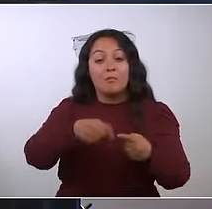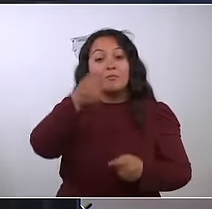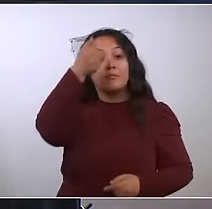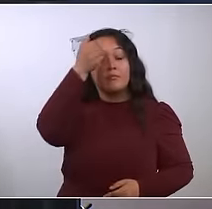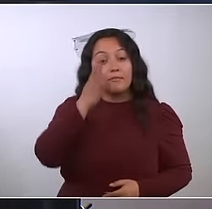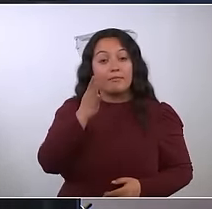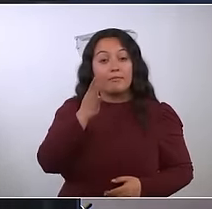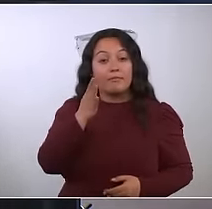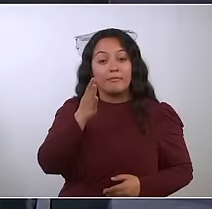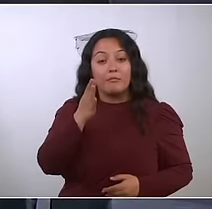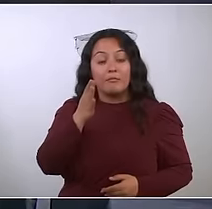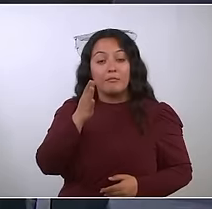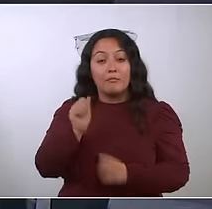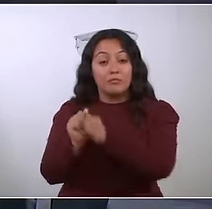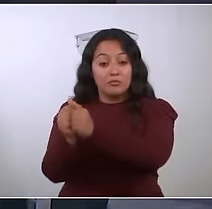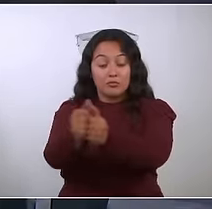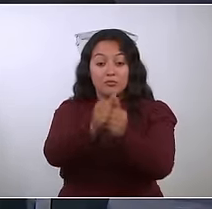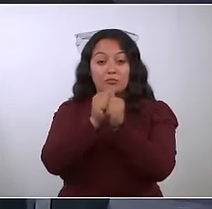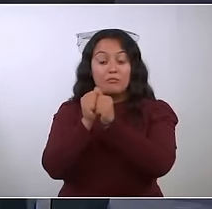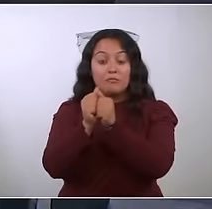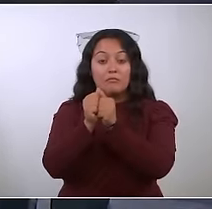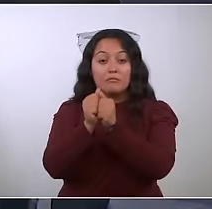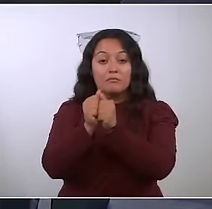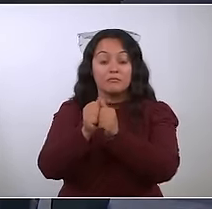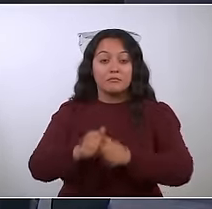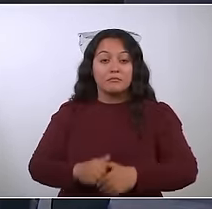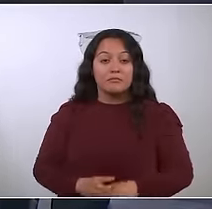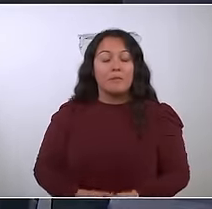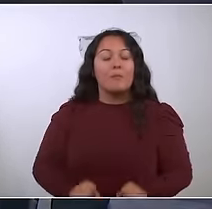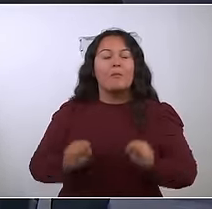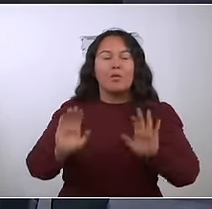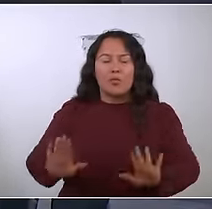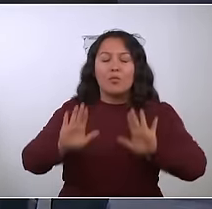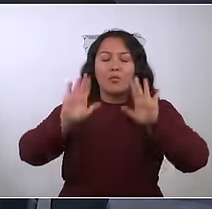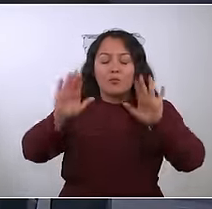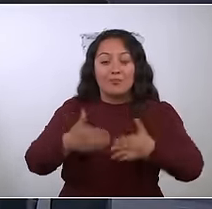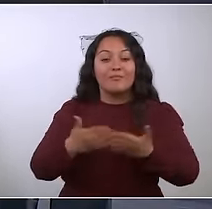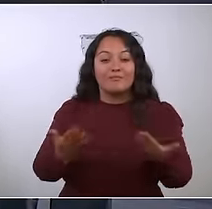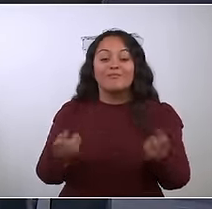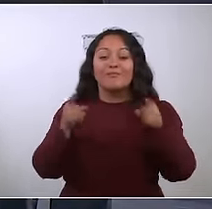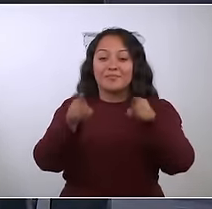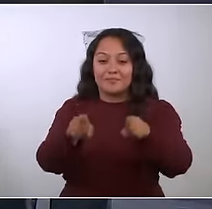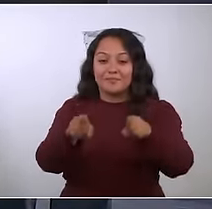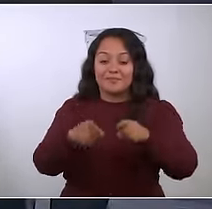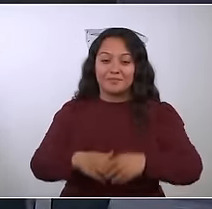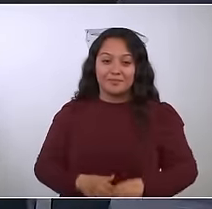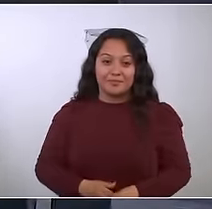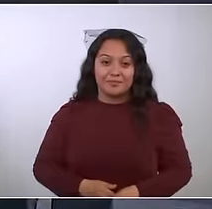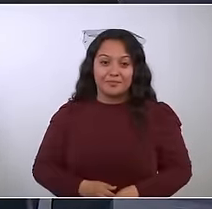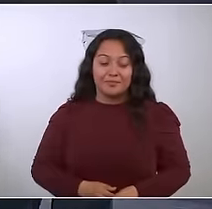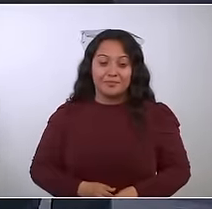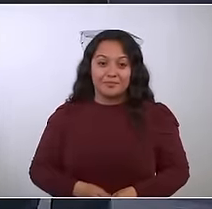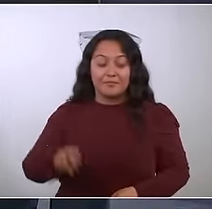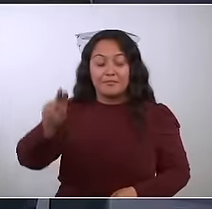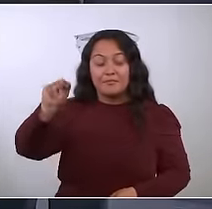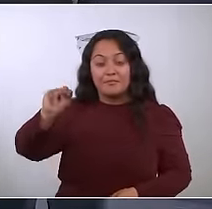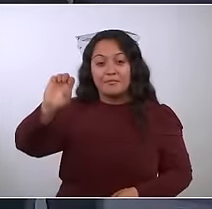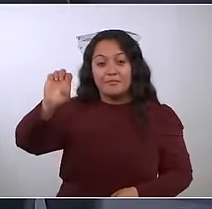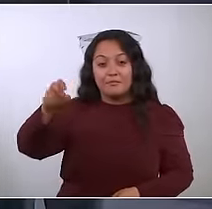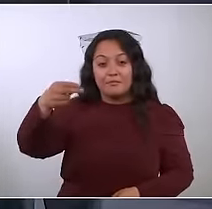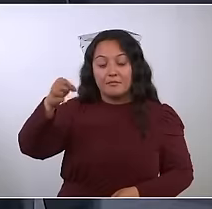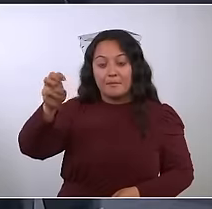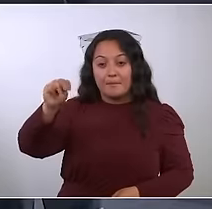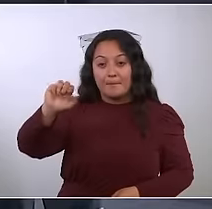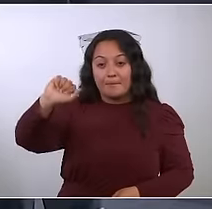nos unió a ellos, united us unto them. Grandes cosas pasaron. Great things took place. Vamos a mirar Nehemías capítulo